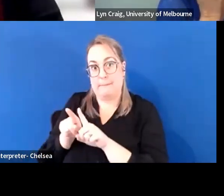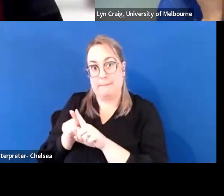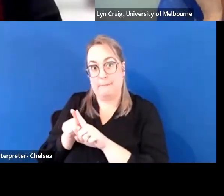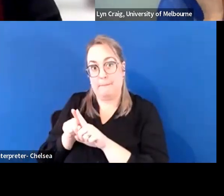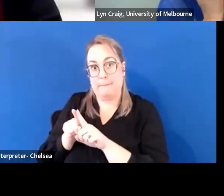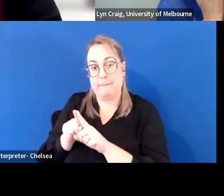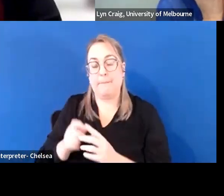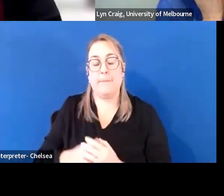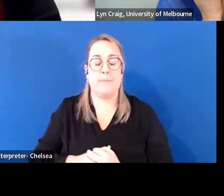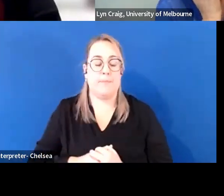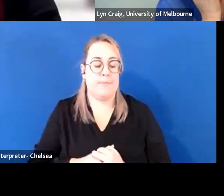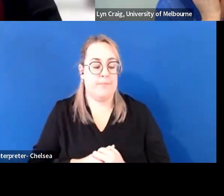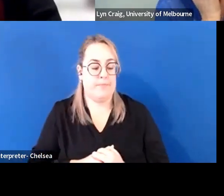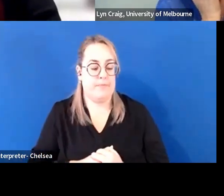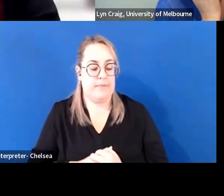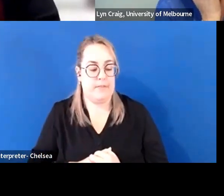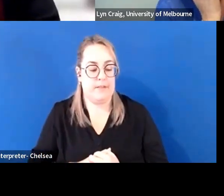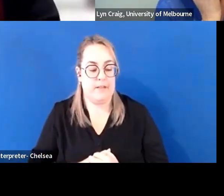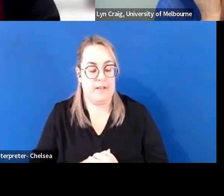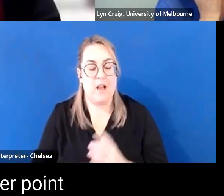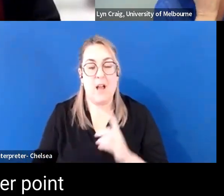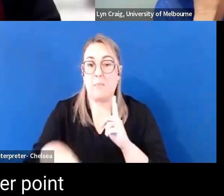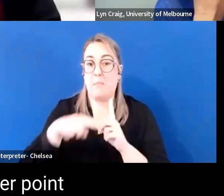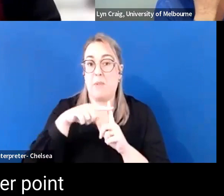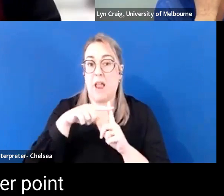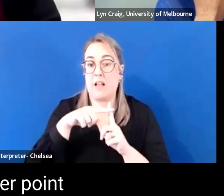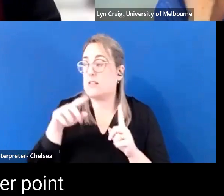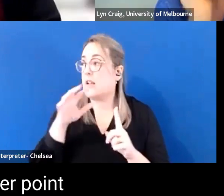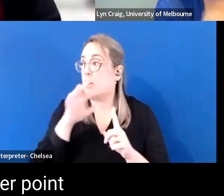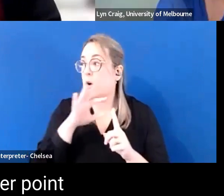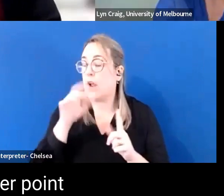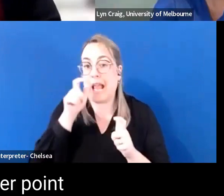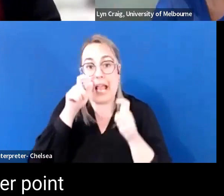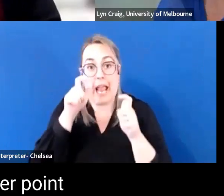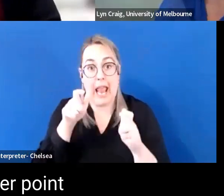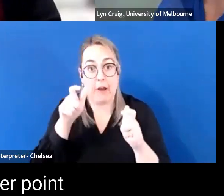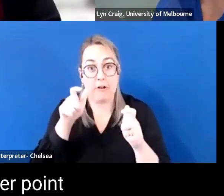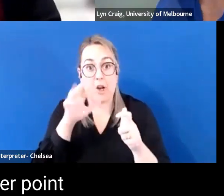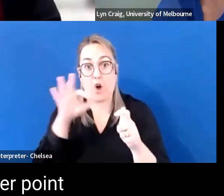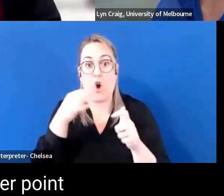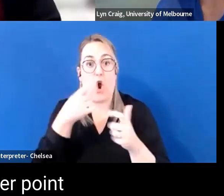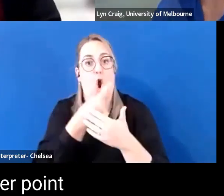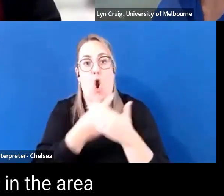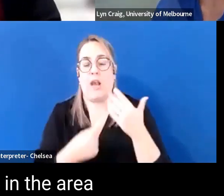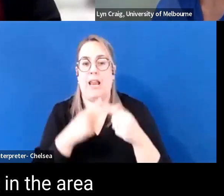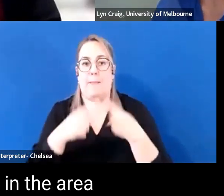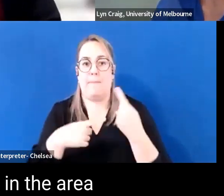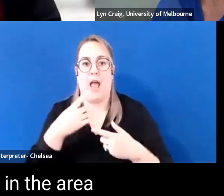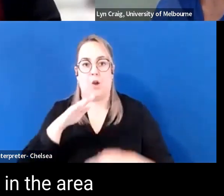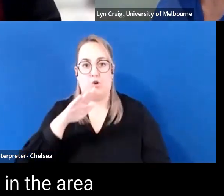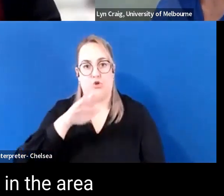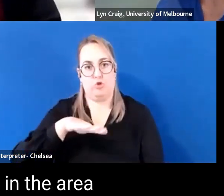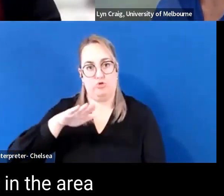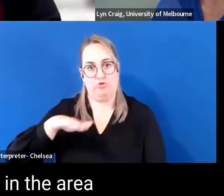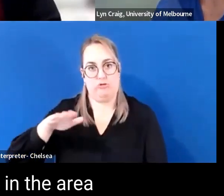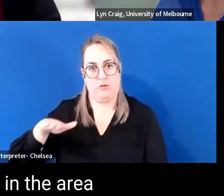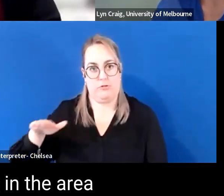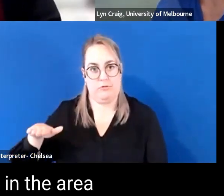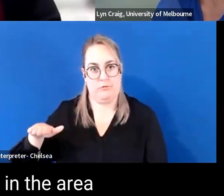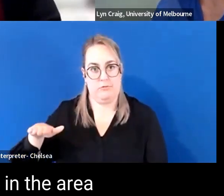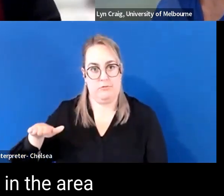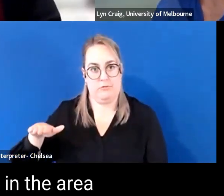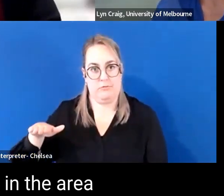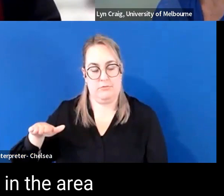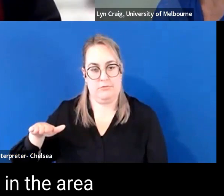about it's not just about children. I think the other point about that, I'm no expert, but in